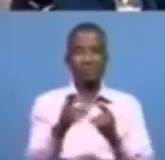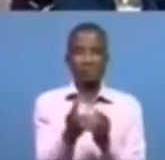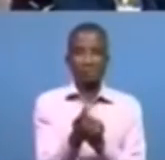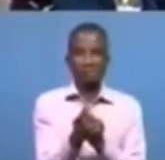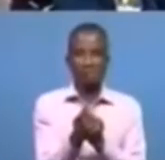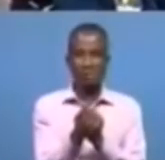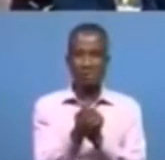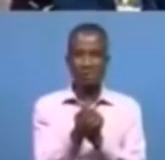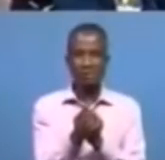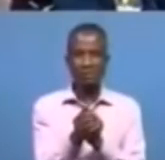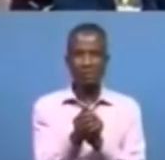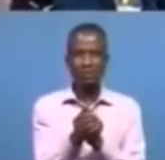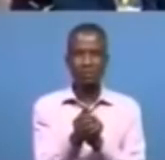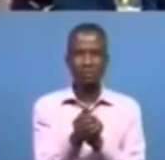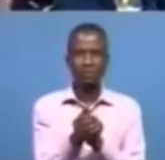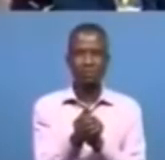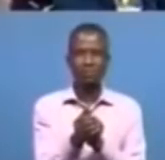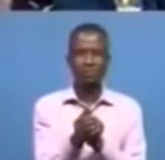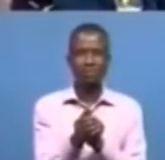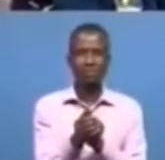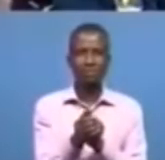are subordinate to